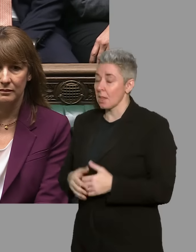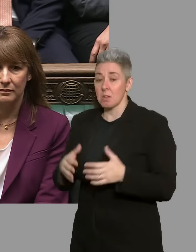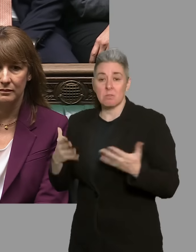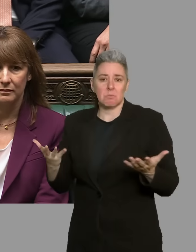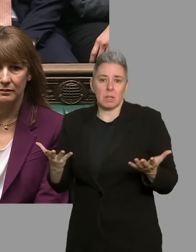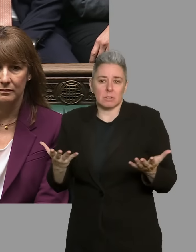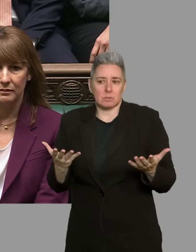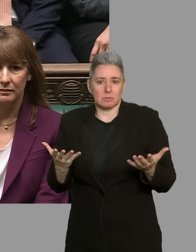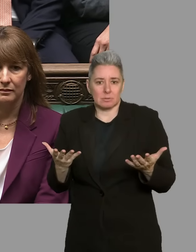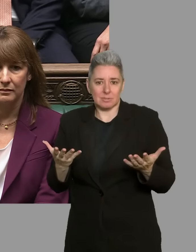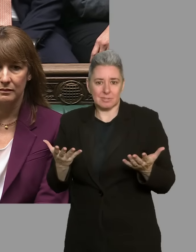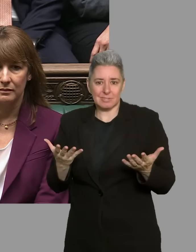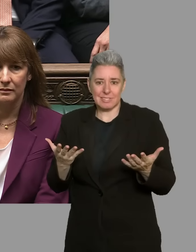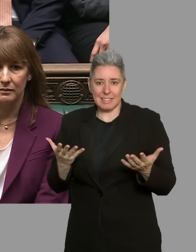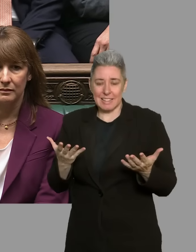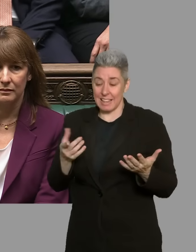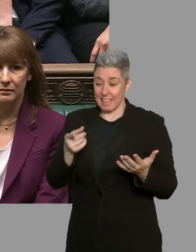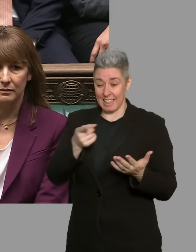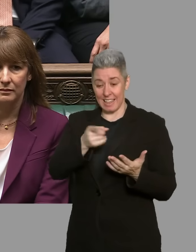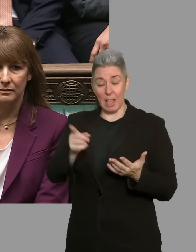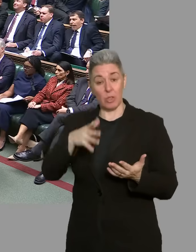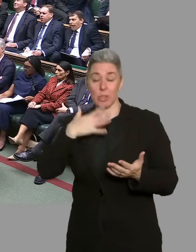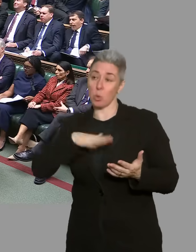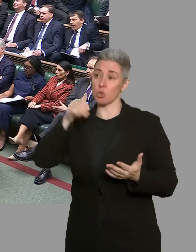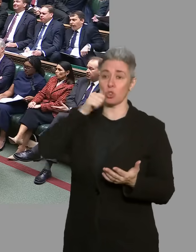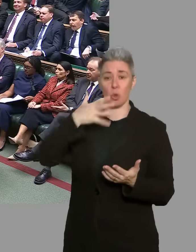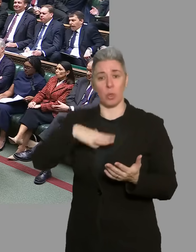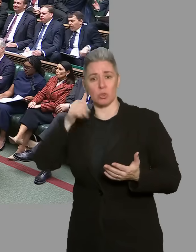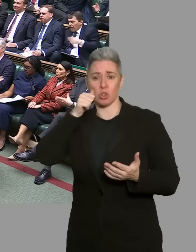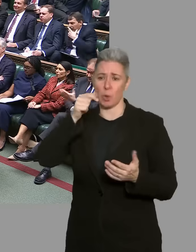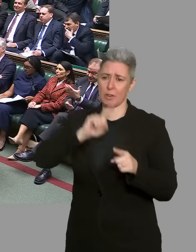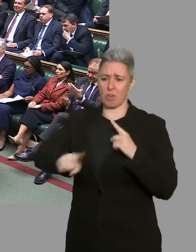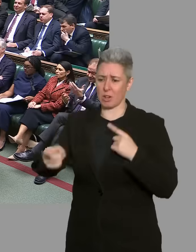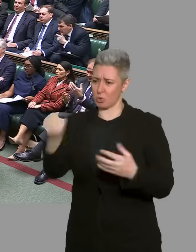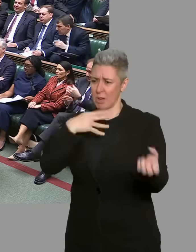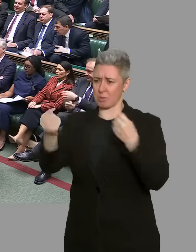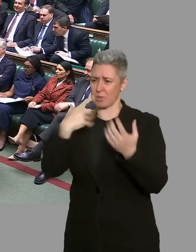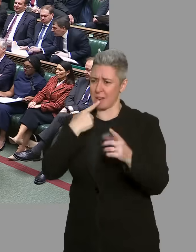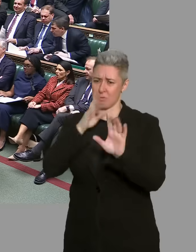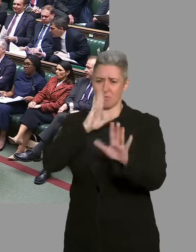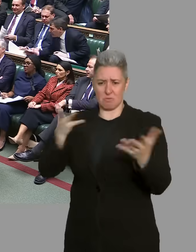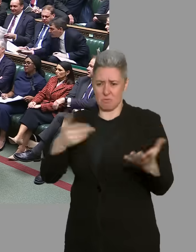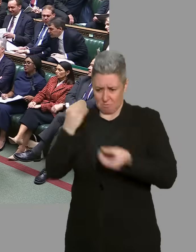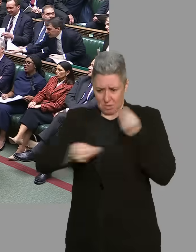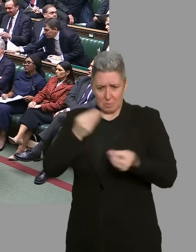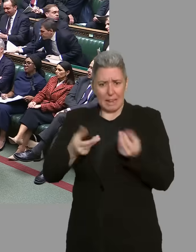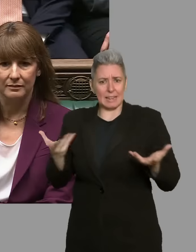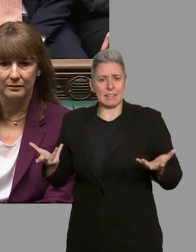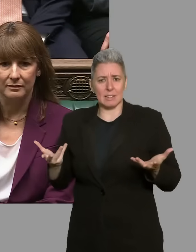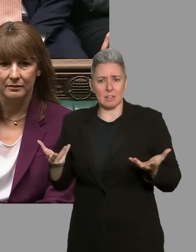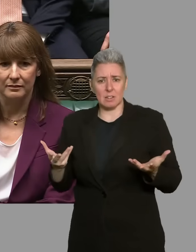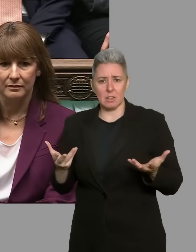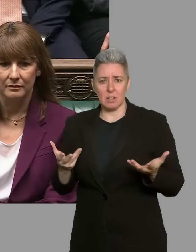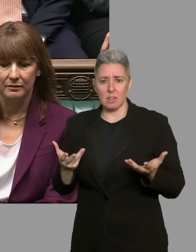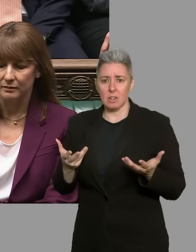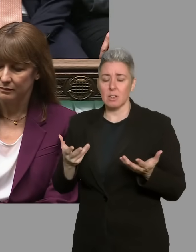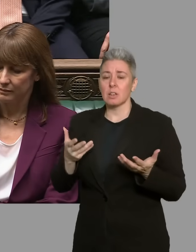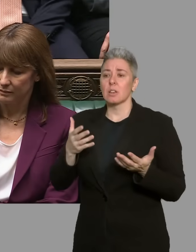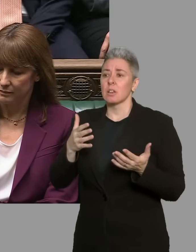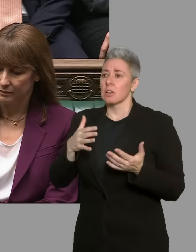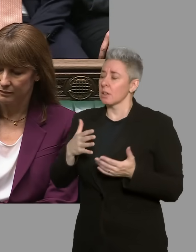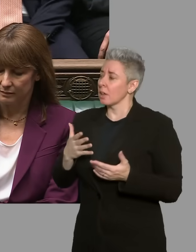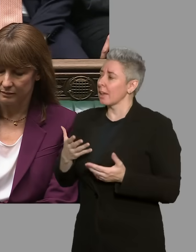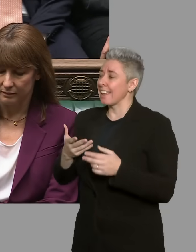about this, and they're trying to shout me down. Mr. Speaker, in relation to the House, if there were a decision to